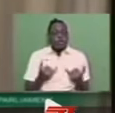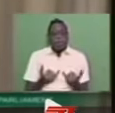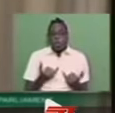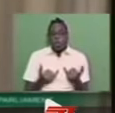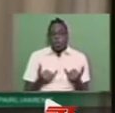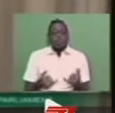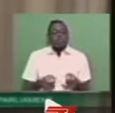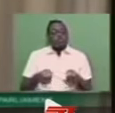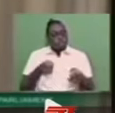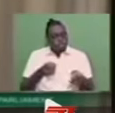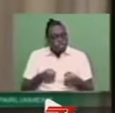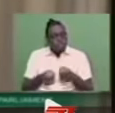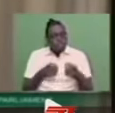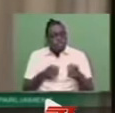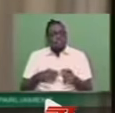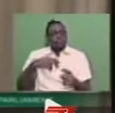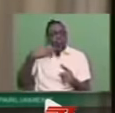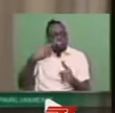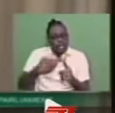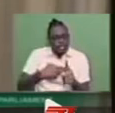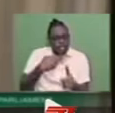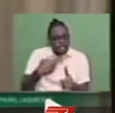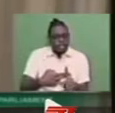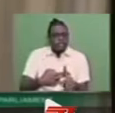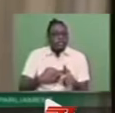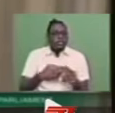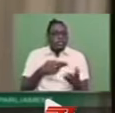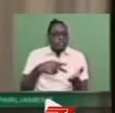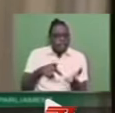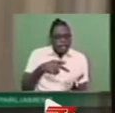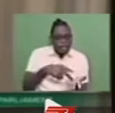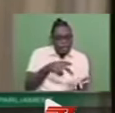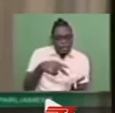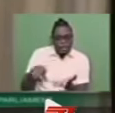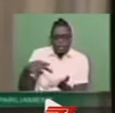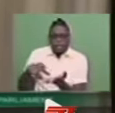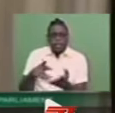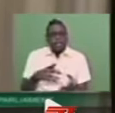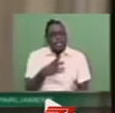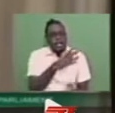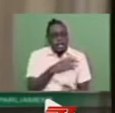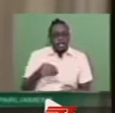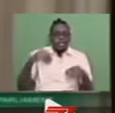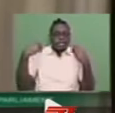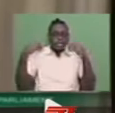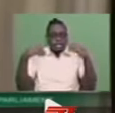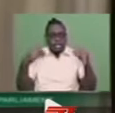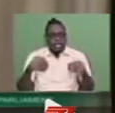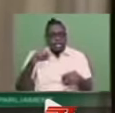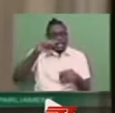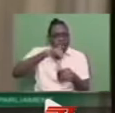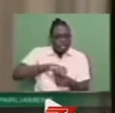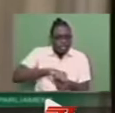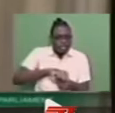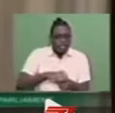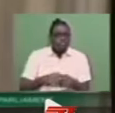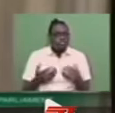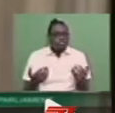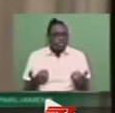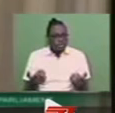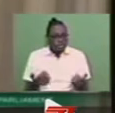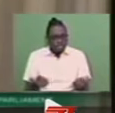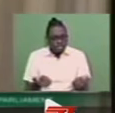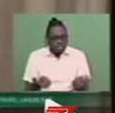of the gas station network, and this includes convenience stores operated by the dealers. However, the dealer-owned stations